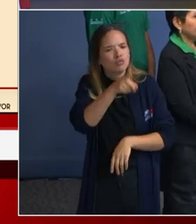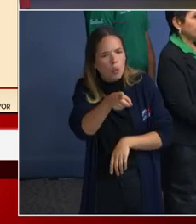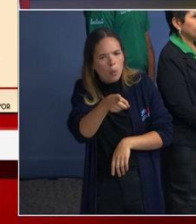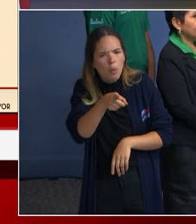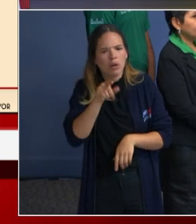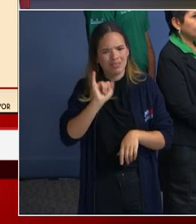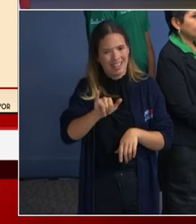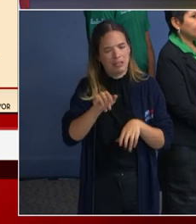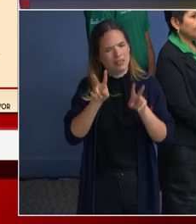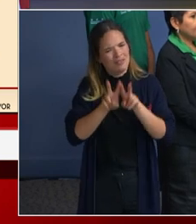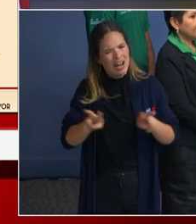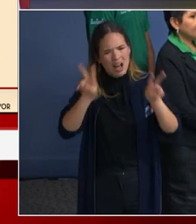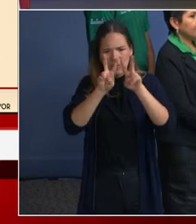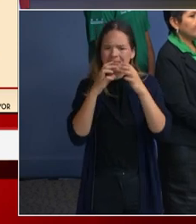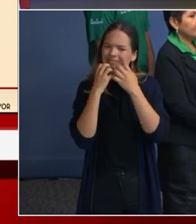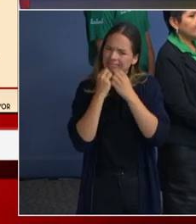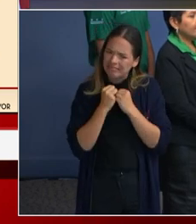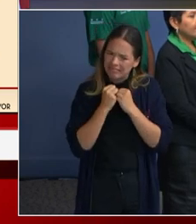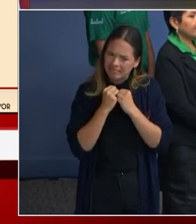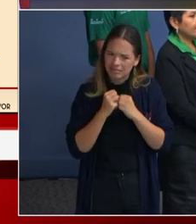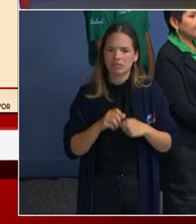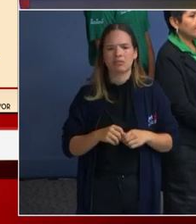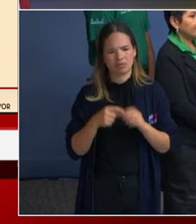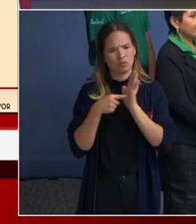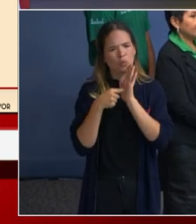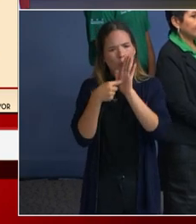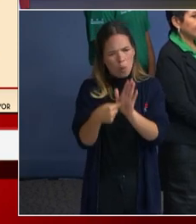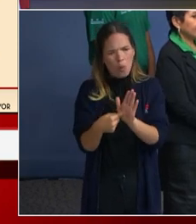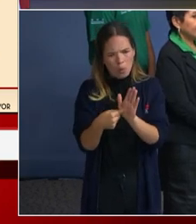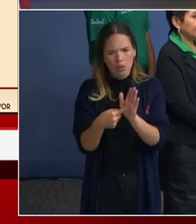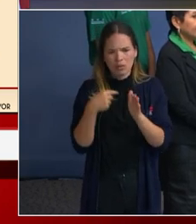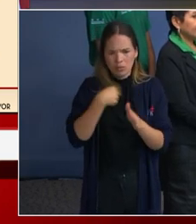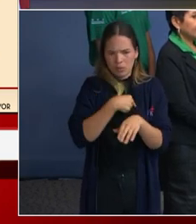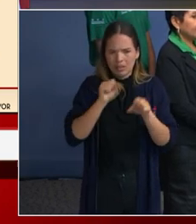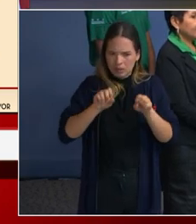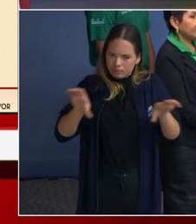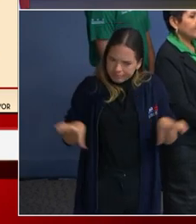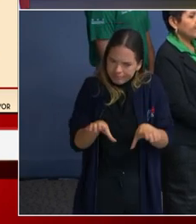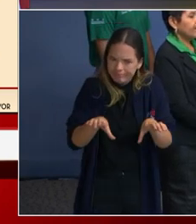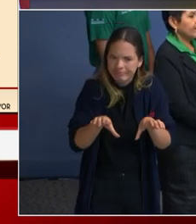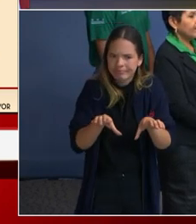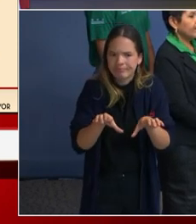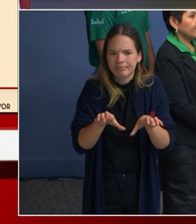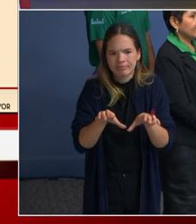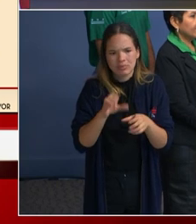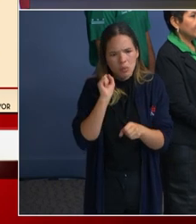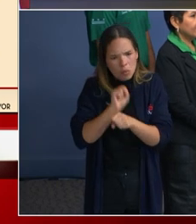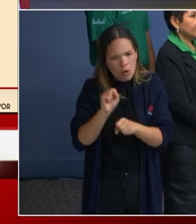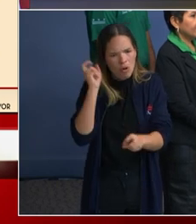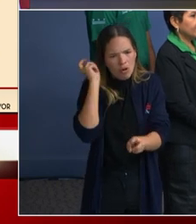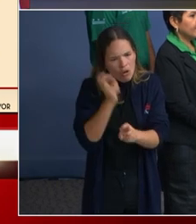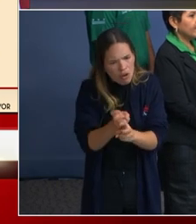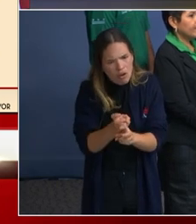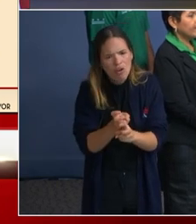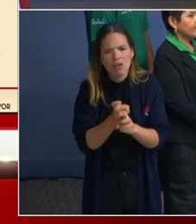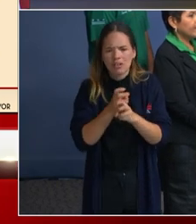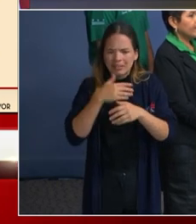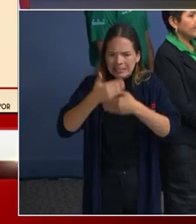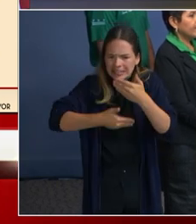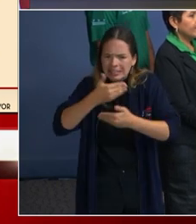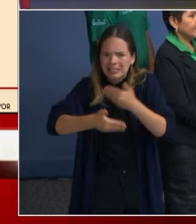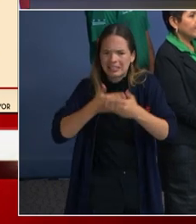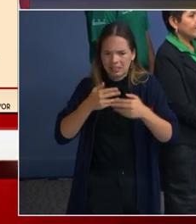all that we do, and the hard work that we have done to build our system of human services for DC